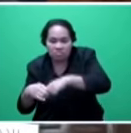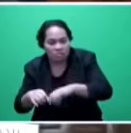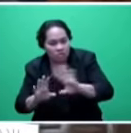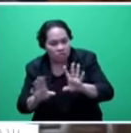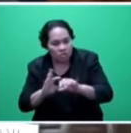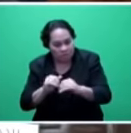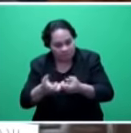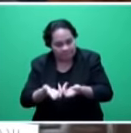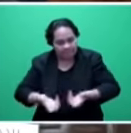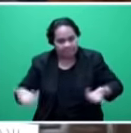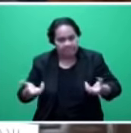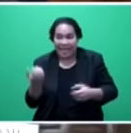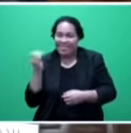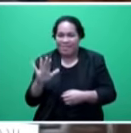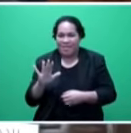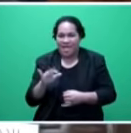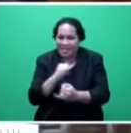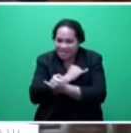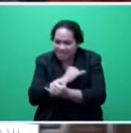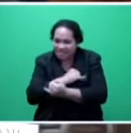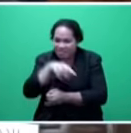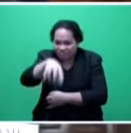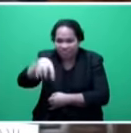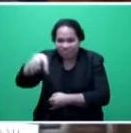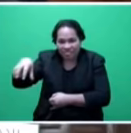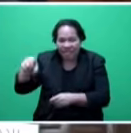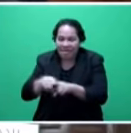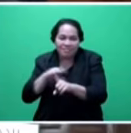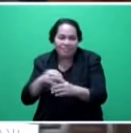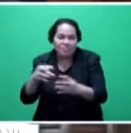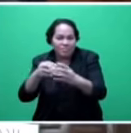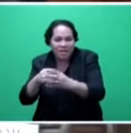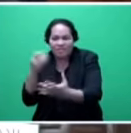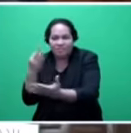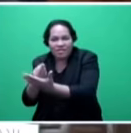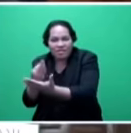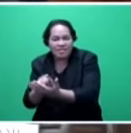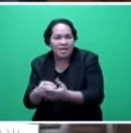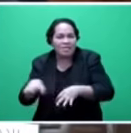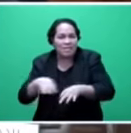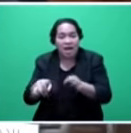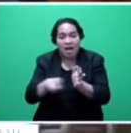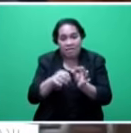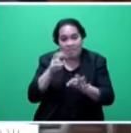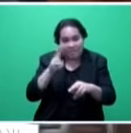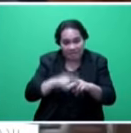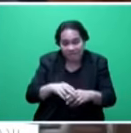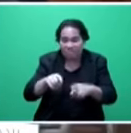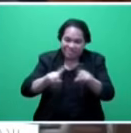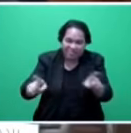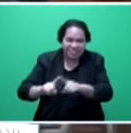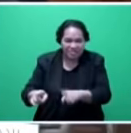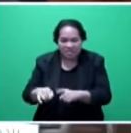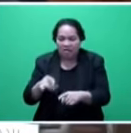Mr. Speaker, sir, the independence and integrity of key institutions, Finance, Planning Office, RBF, FRCS,